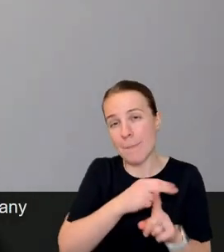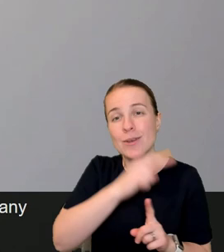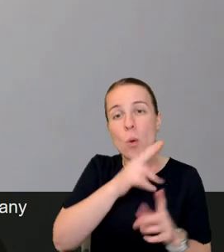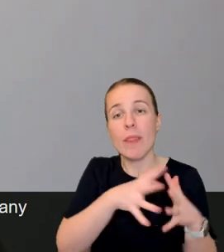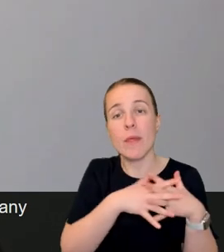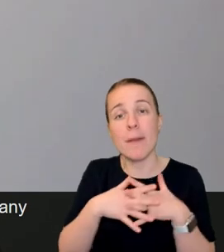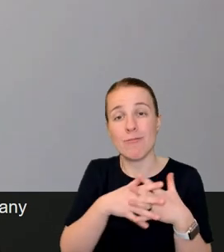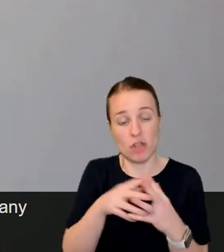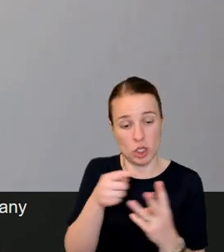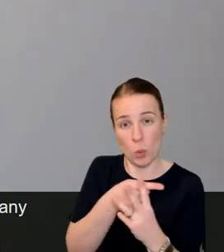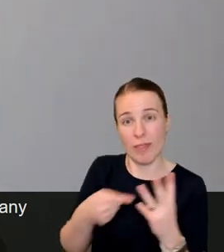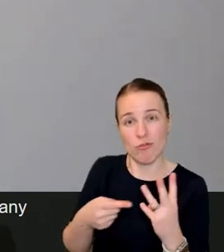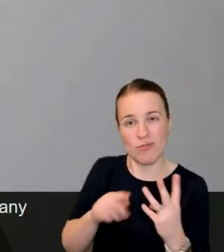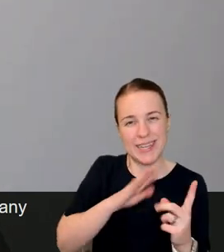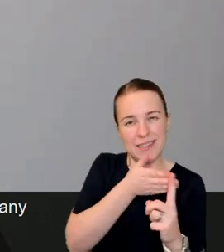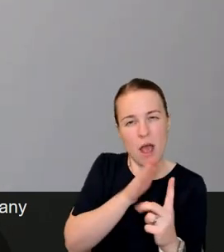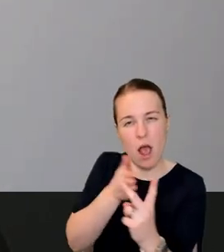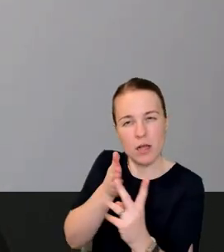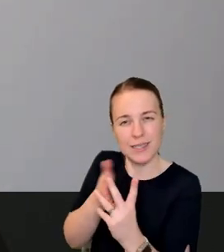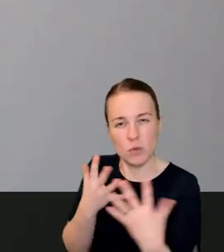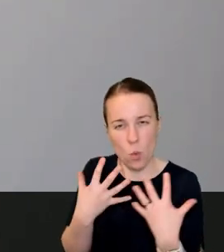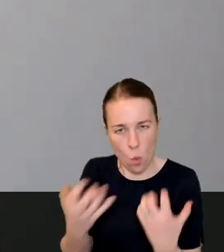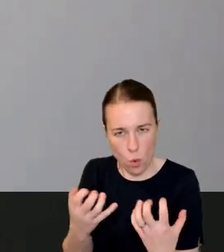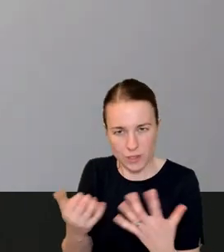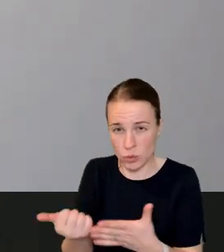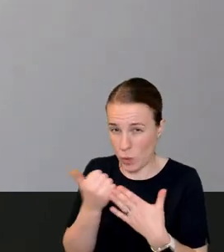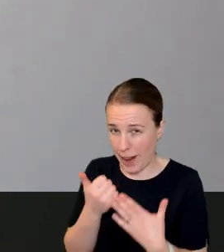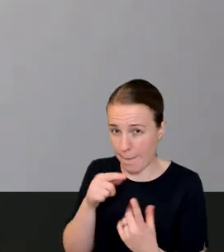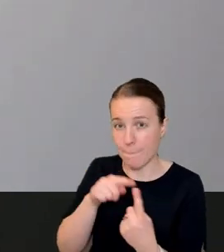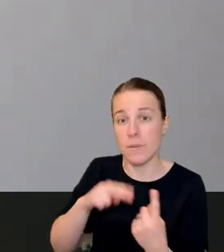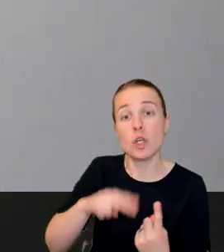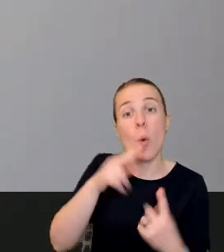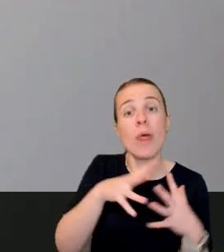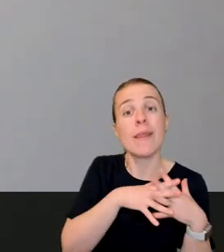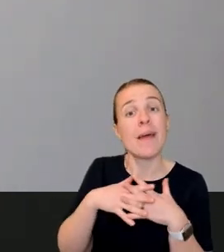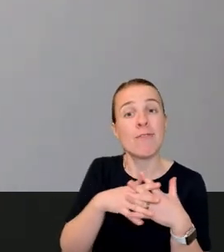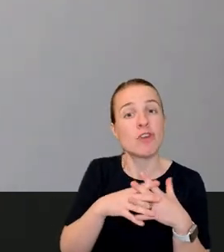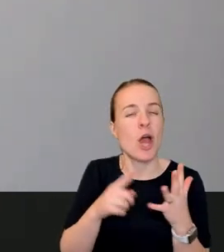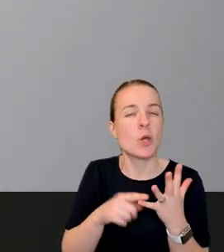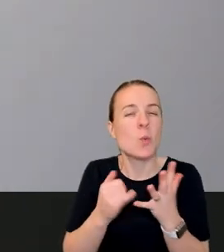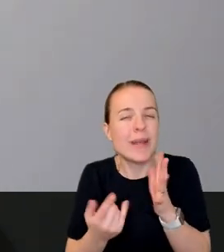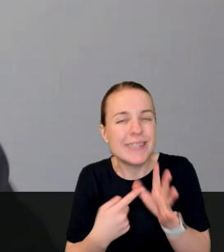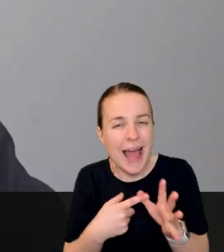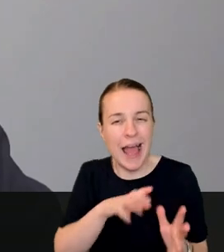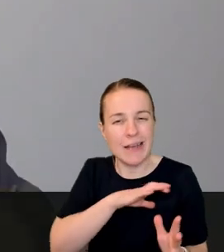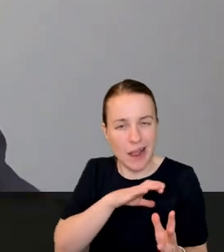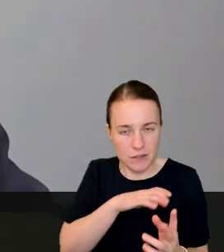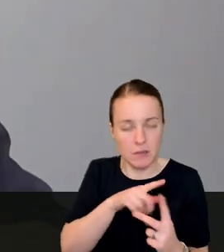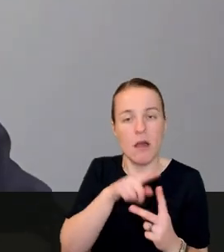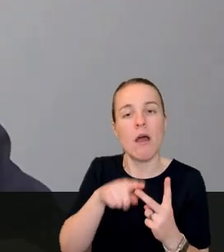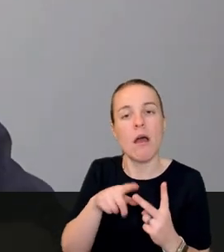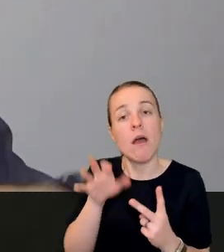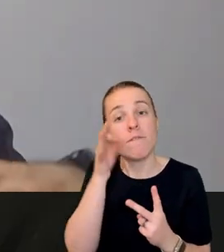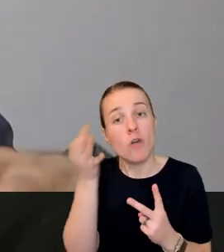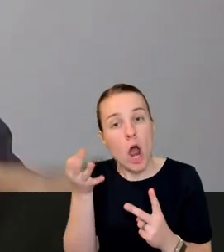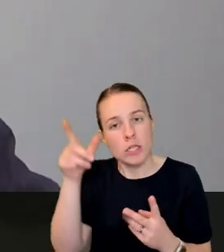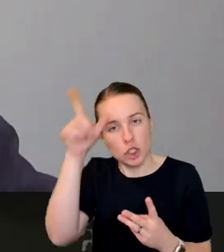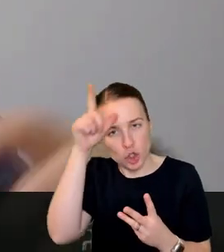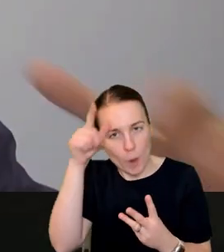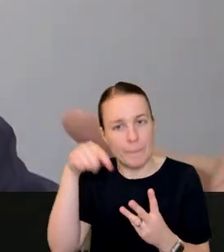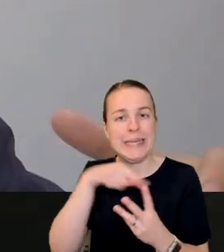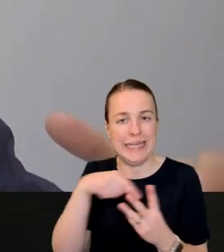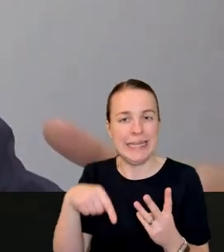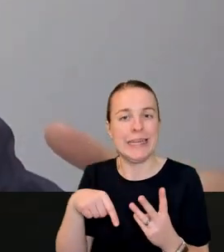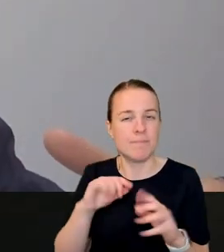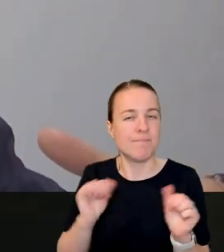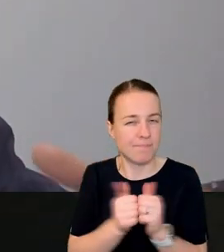really help the centre of our city is North America, USA and Canada, France and Germany. And so I've agreed with a COVID